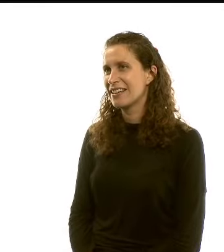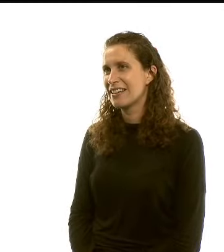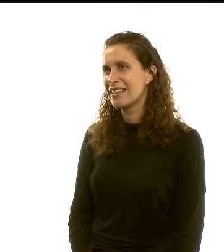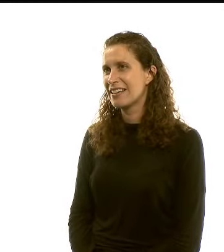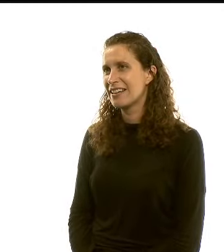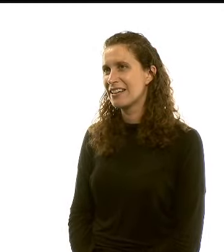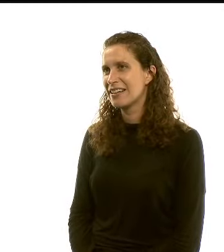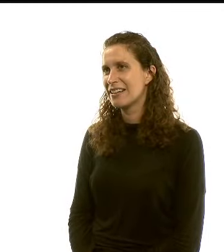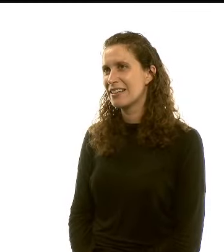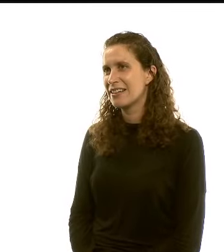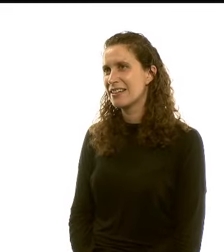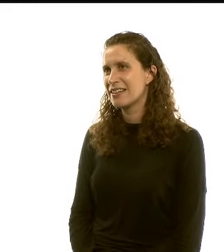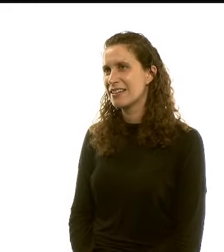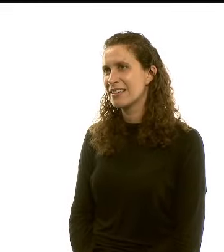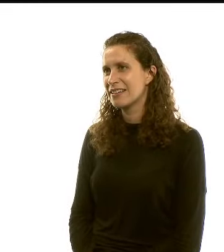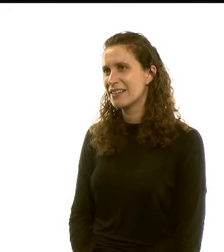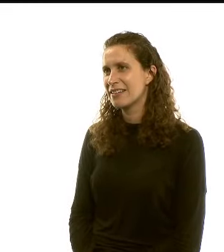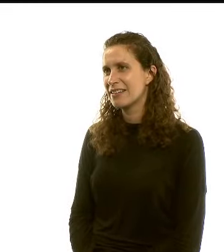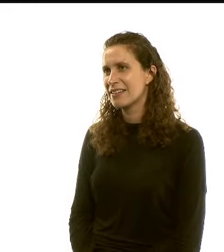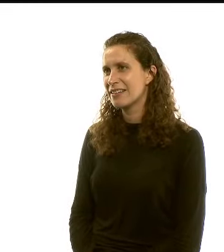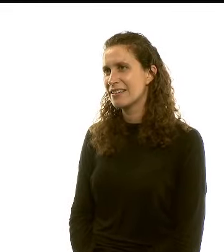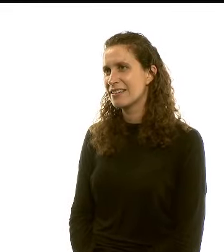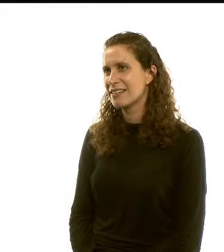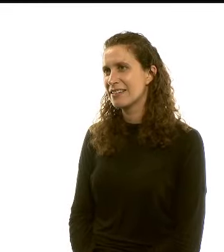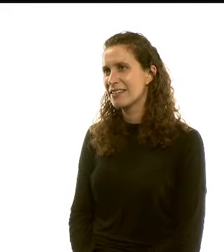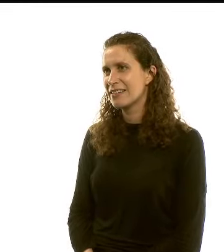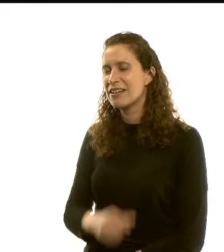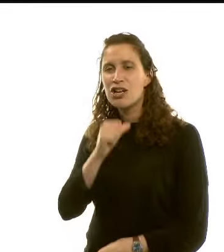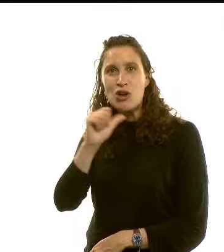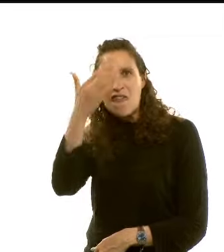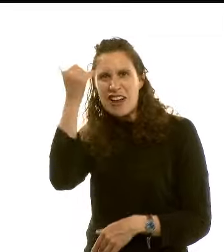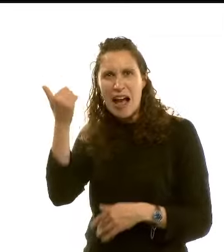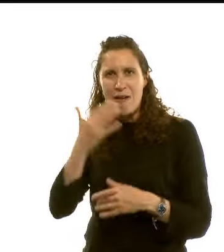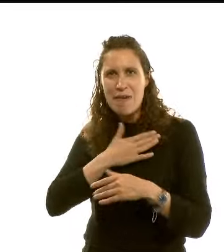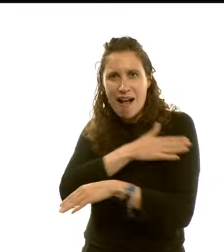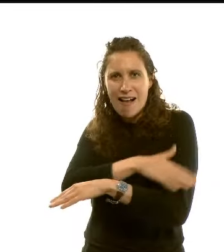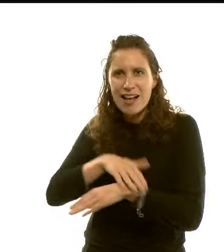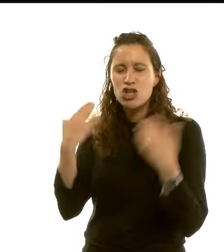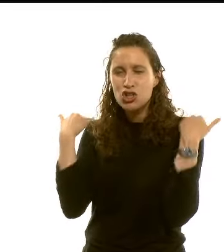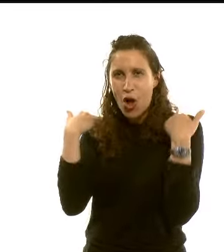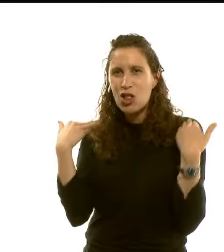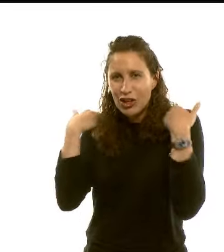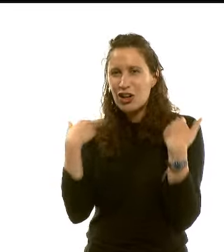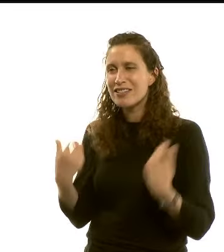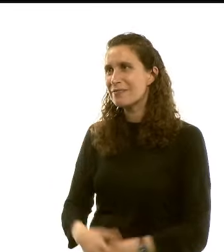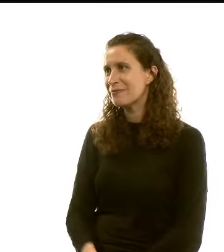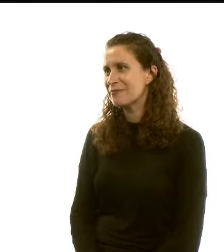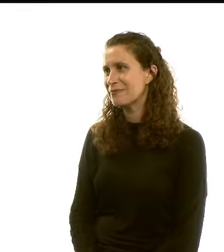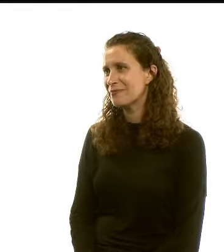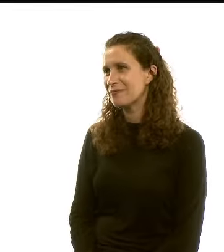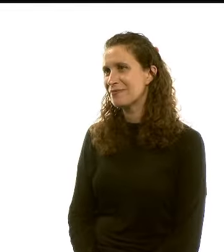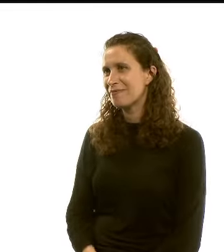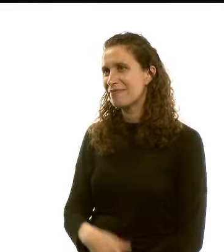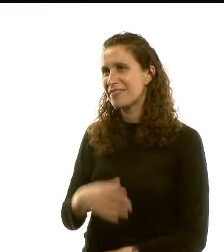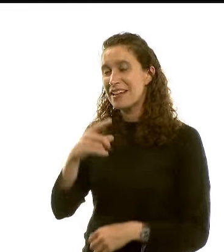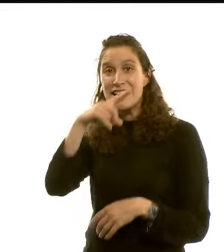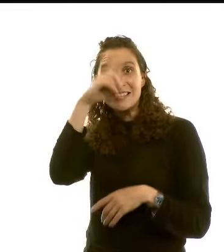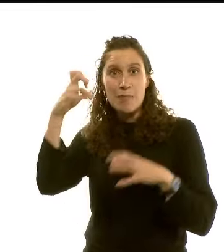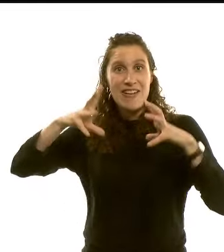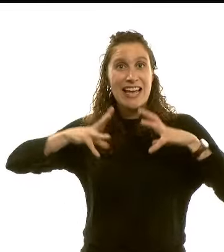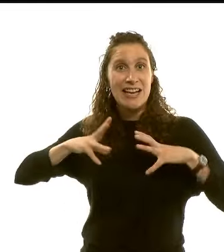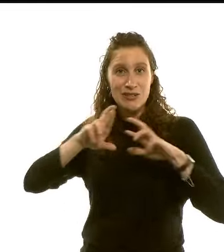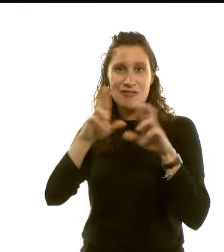Get rubbing. And don't forget my shoulders. They really burn. LEGO Star Wars Summer Vacation. New trailer online Tuesday.